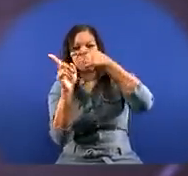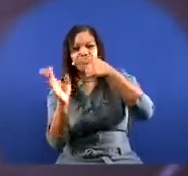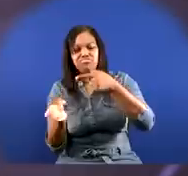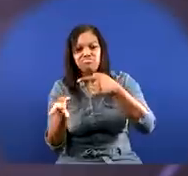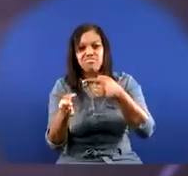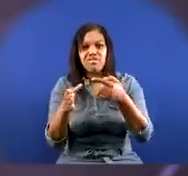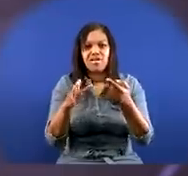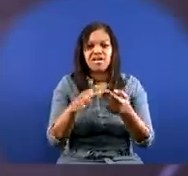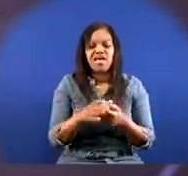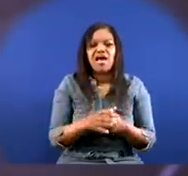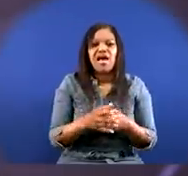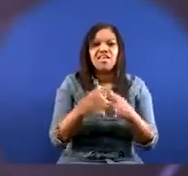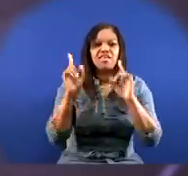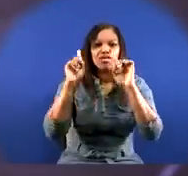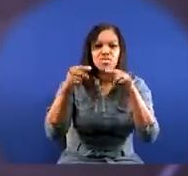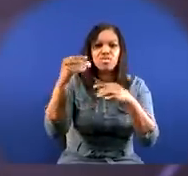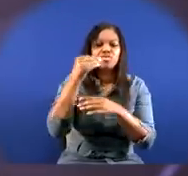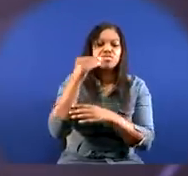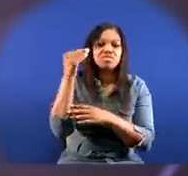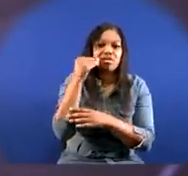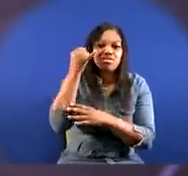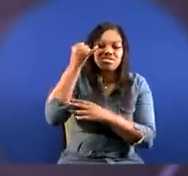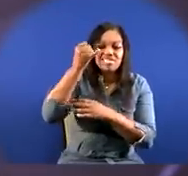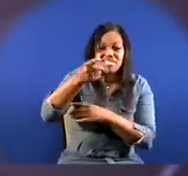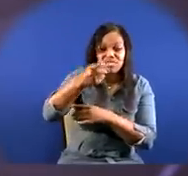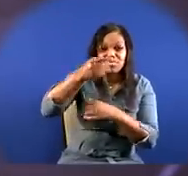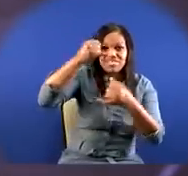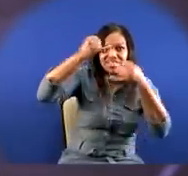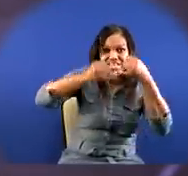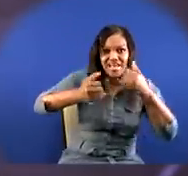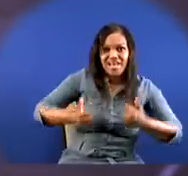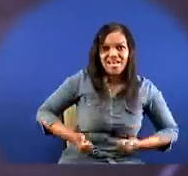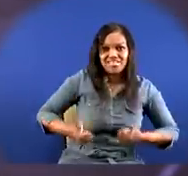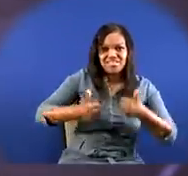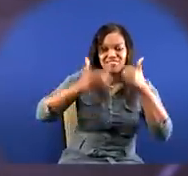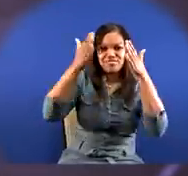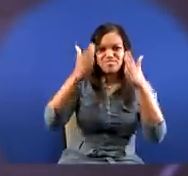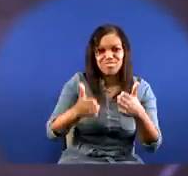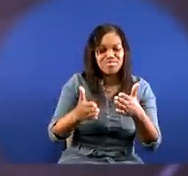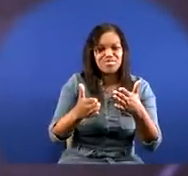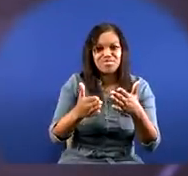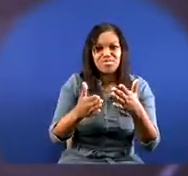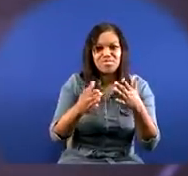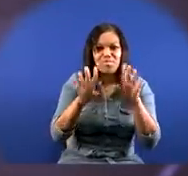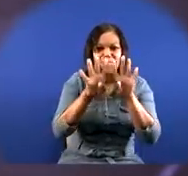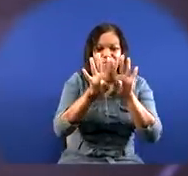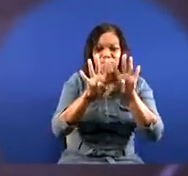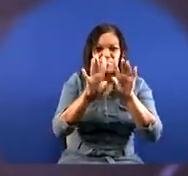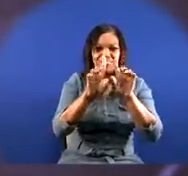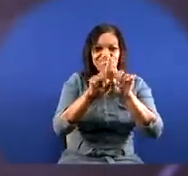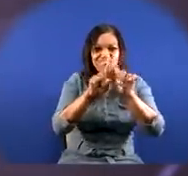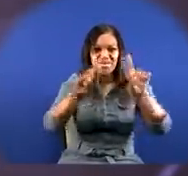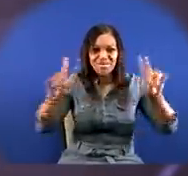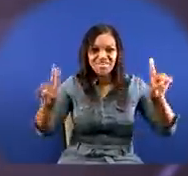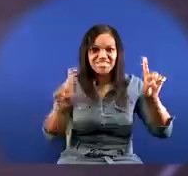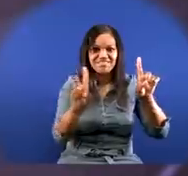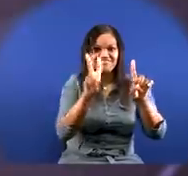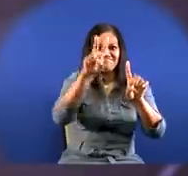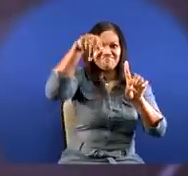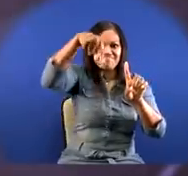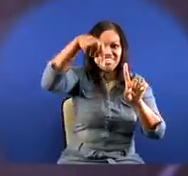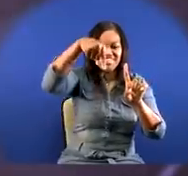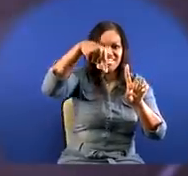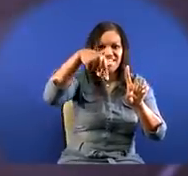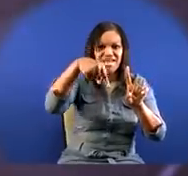house, and he was the last living person who was on the balcony with Dr. King the moment he